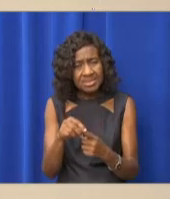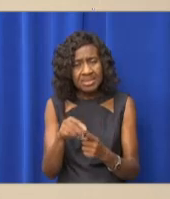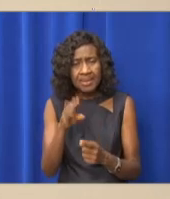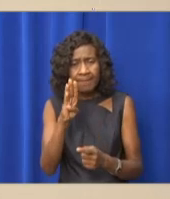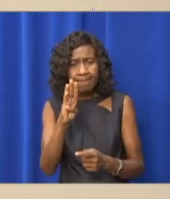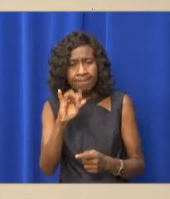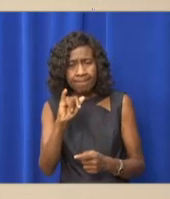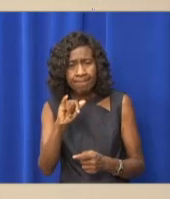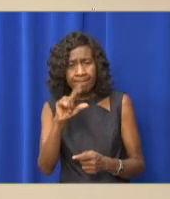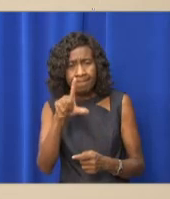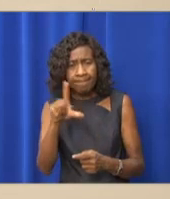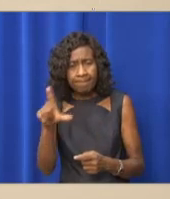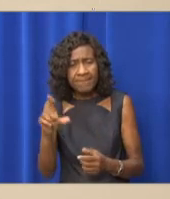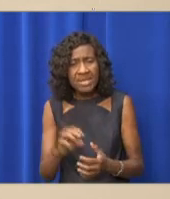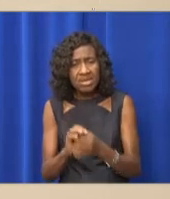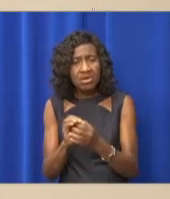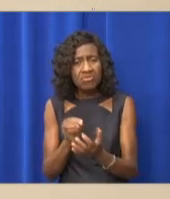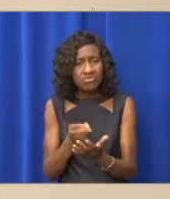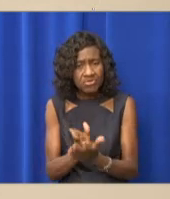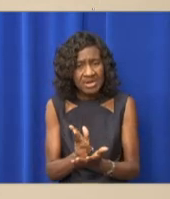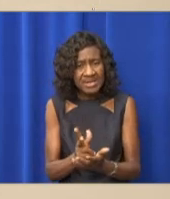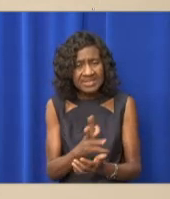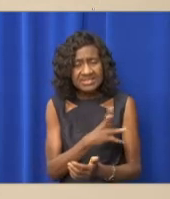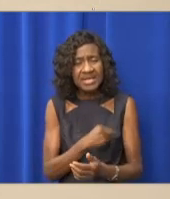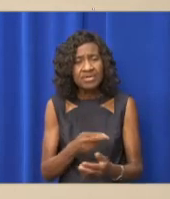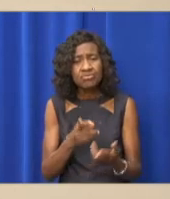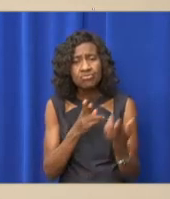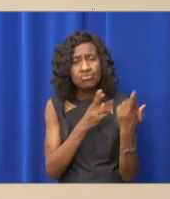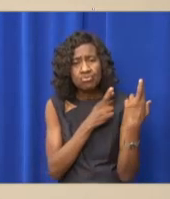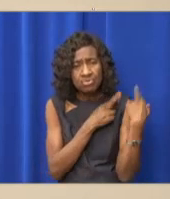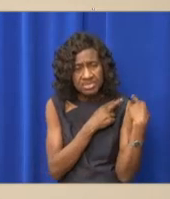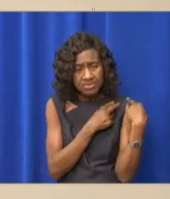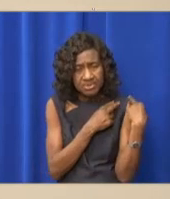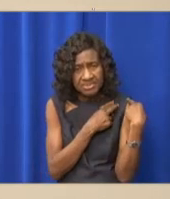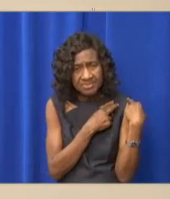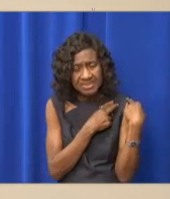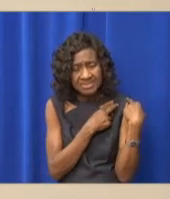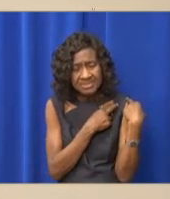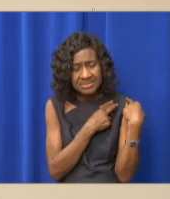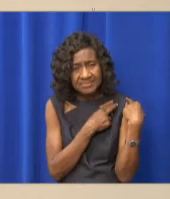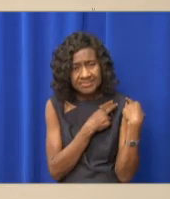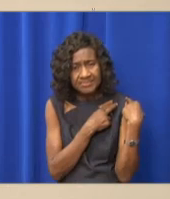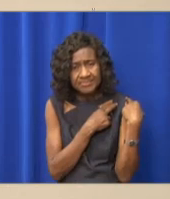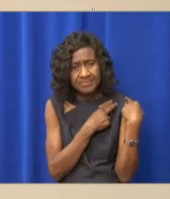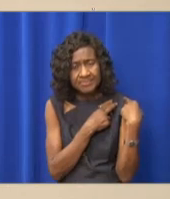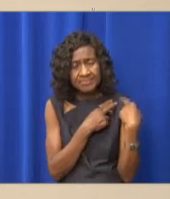Responsibilities, which is part of the 2009 Constitution Order.